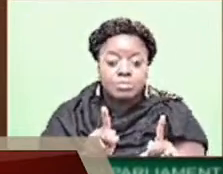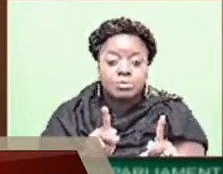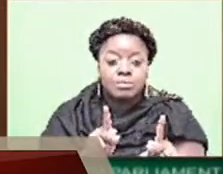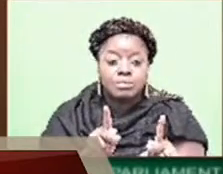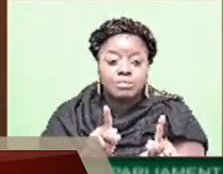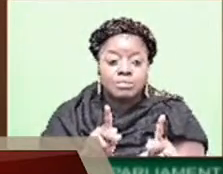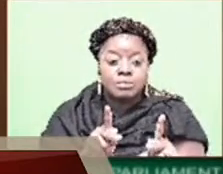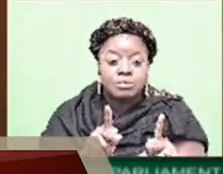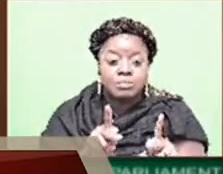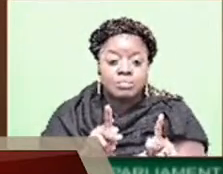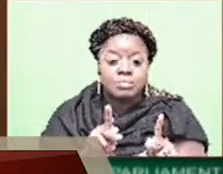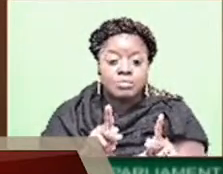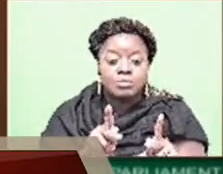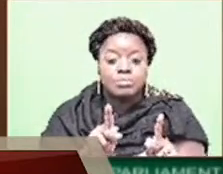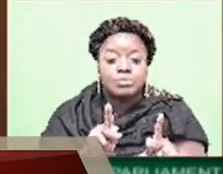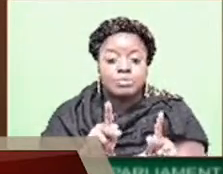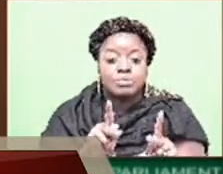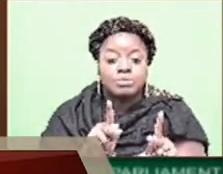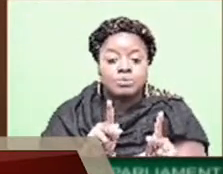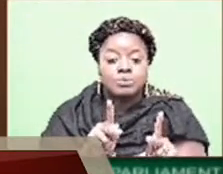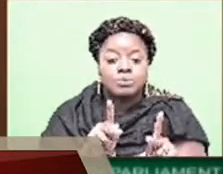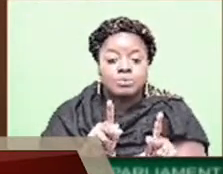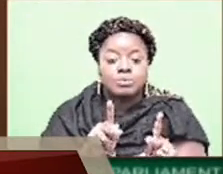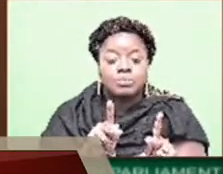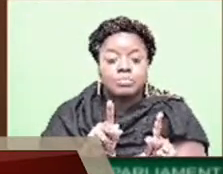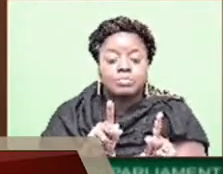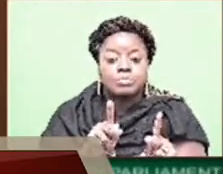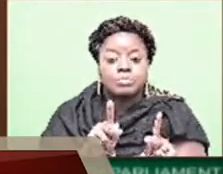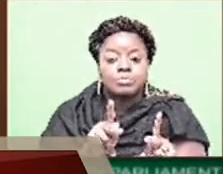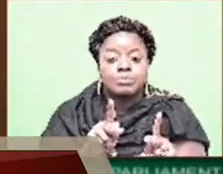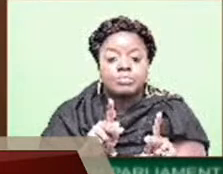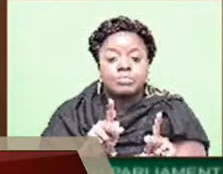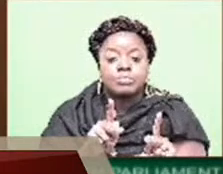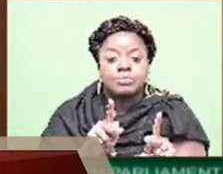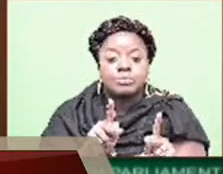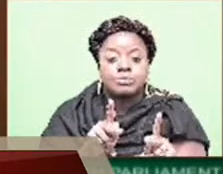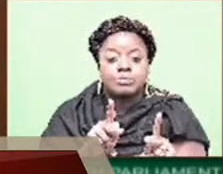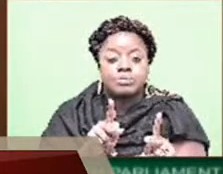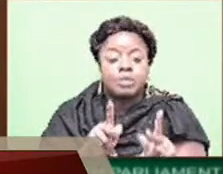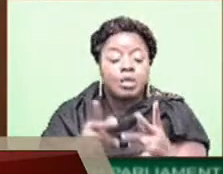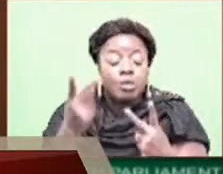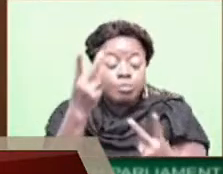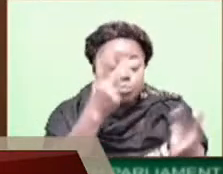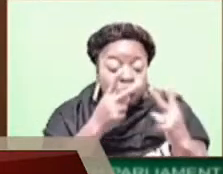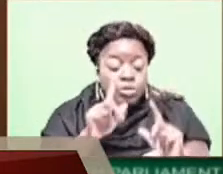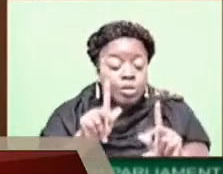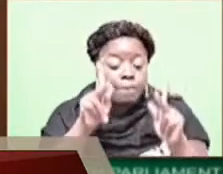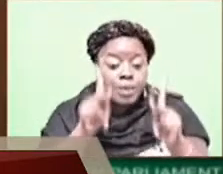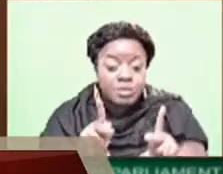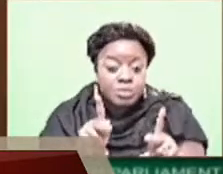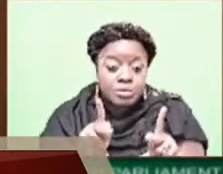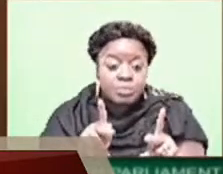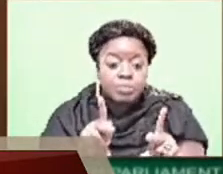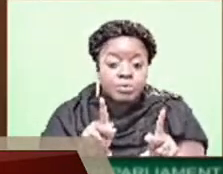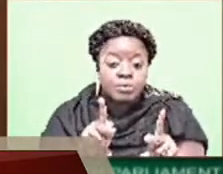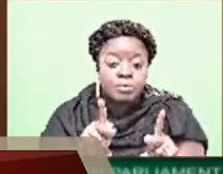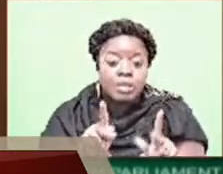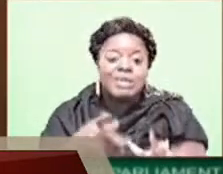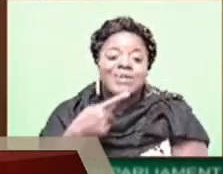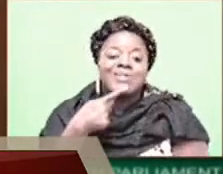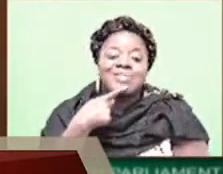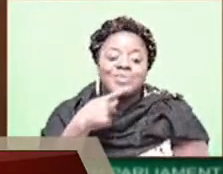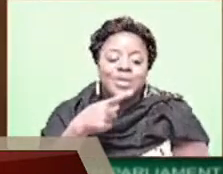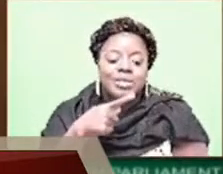potentially in breach of an offense, as we create offenses for breach of regulations, to visit that person with a fixed penalty